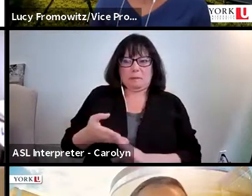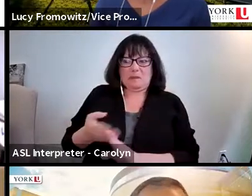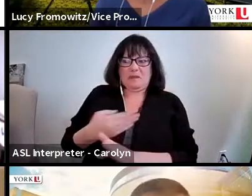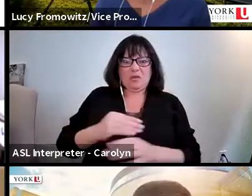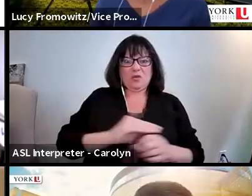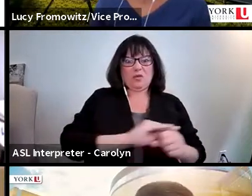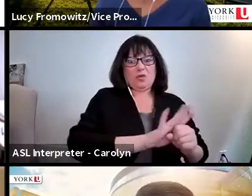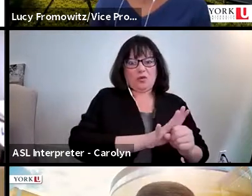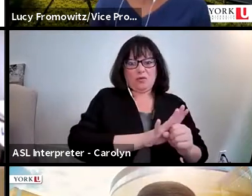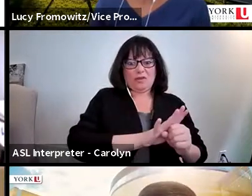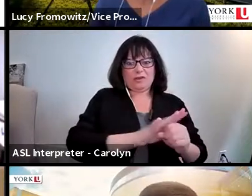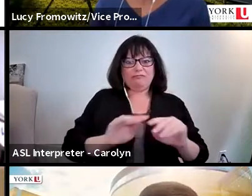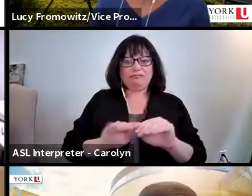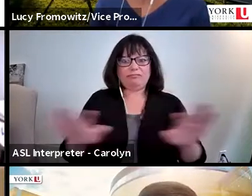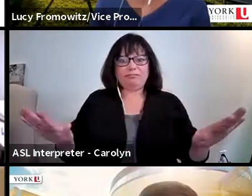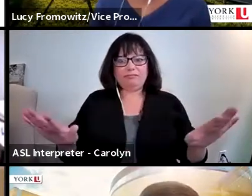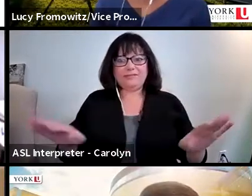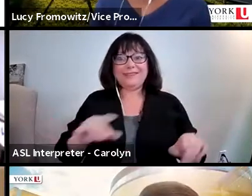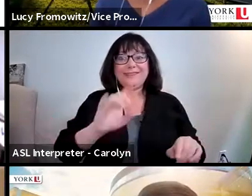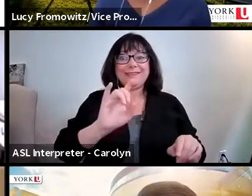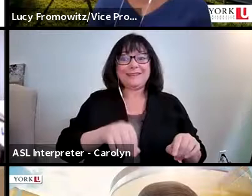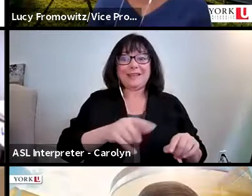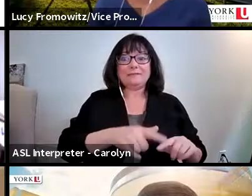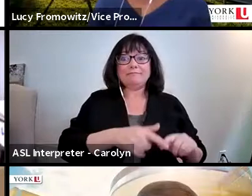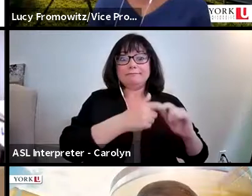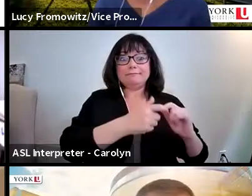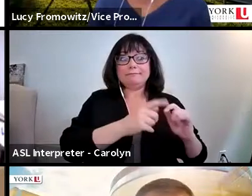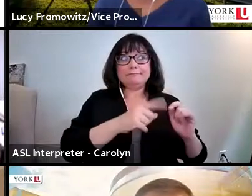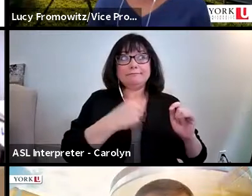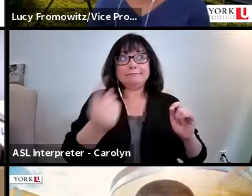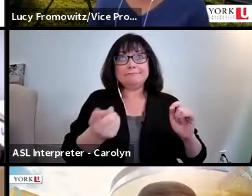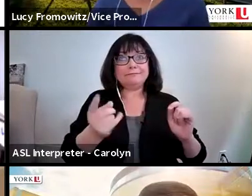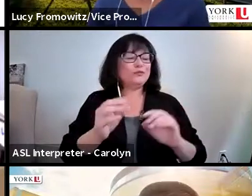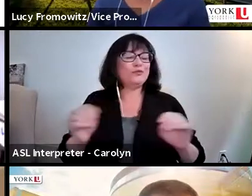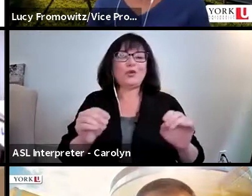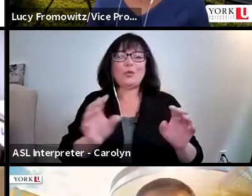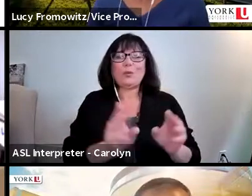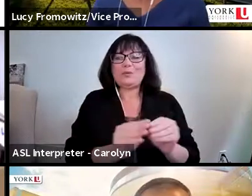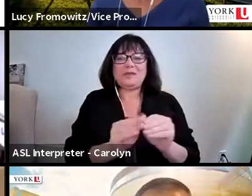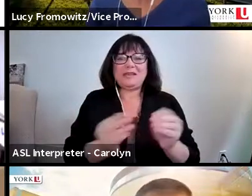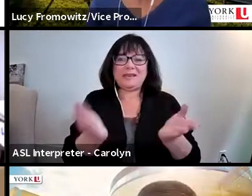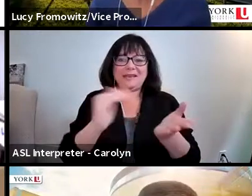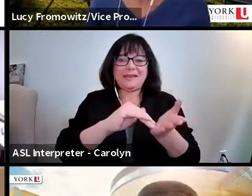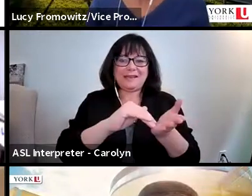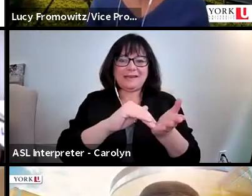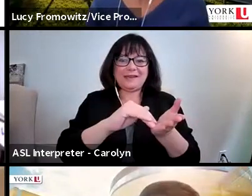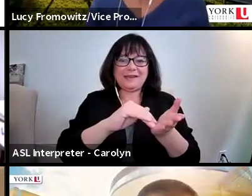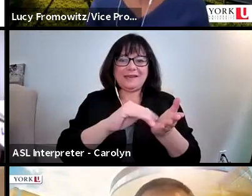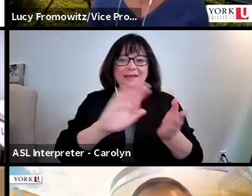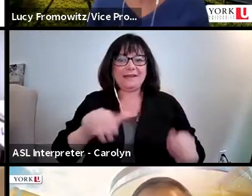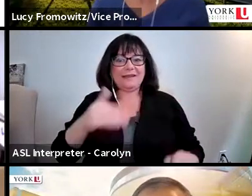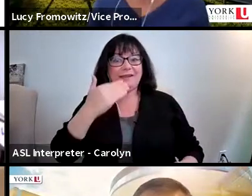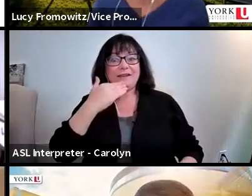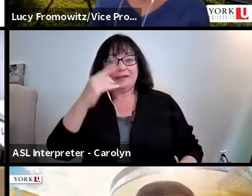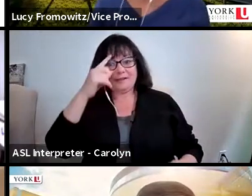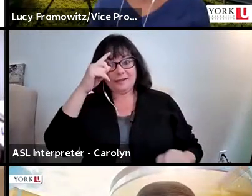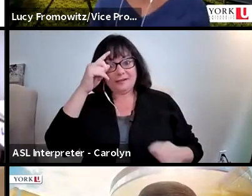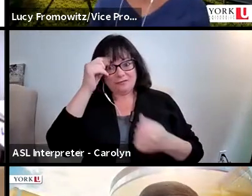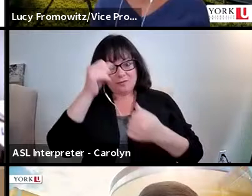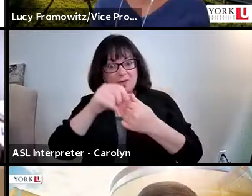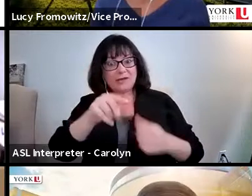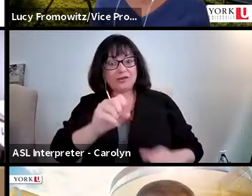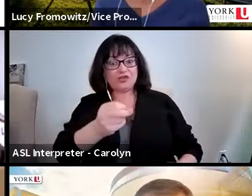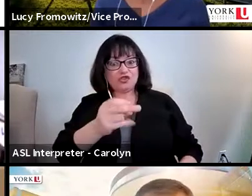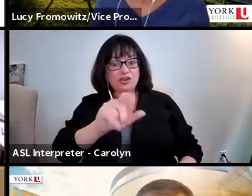since the pandemic hit, which is a good reminder to Sheila, Vice President colleague, and myself